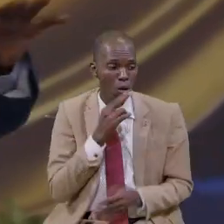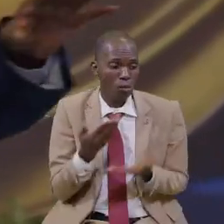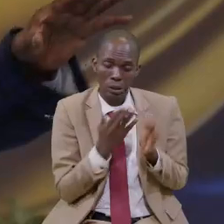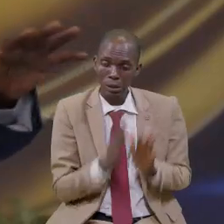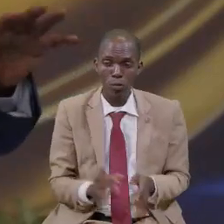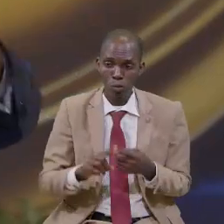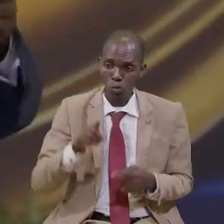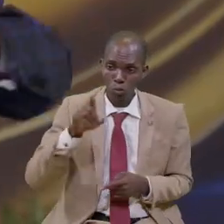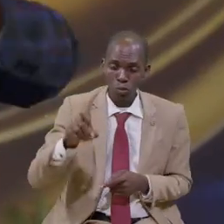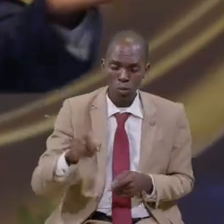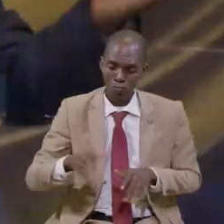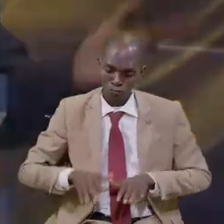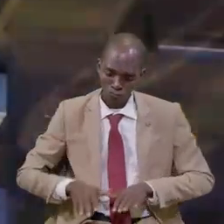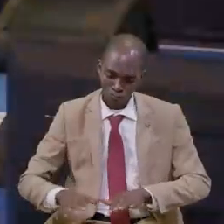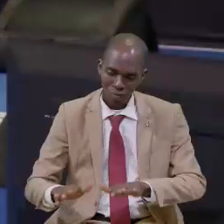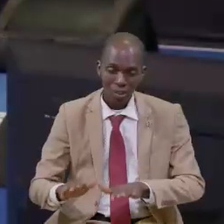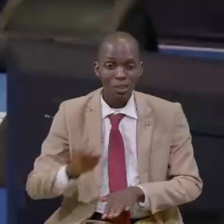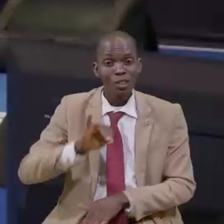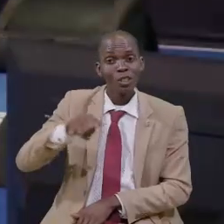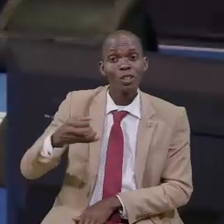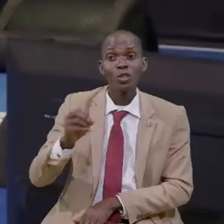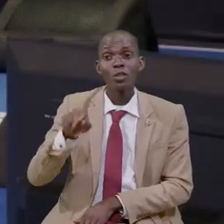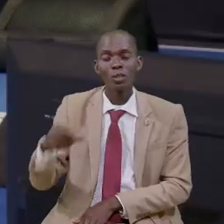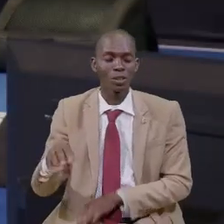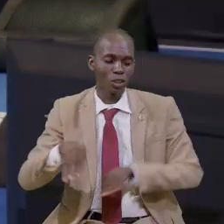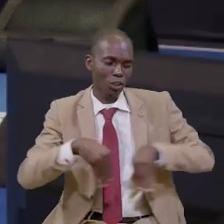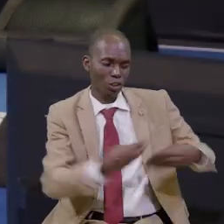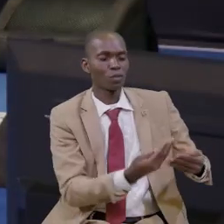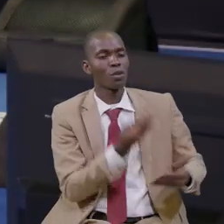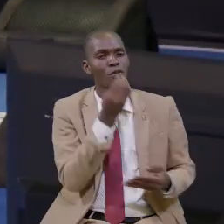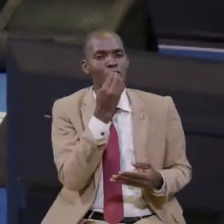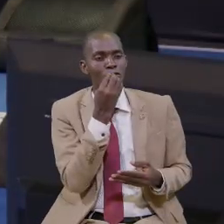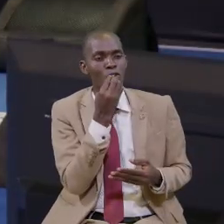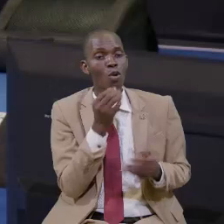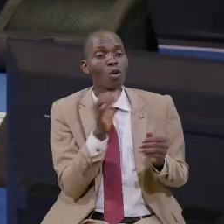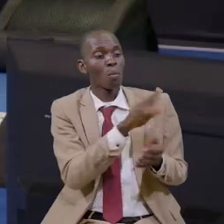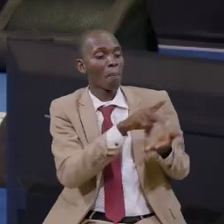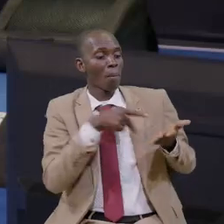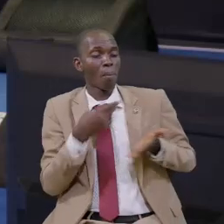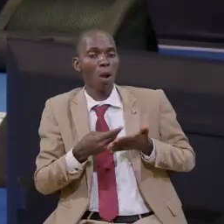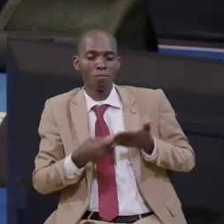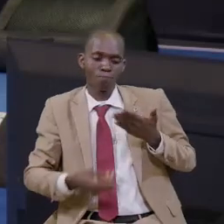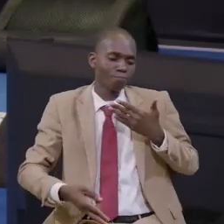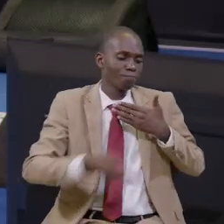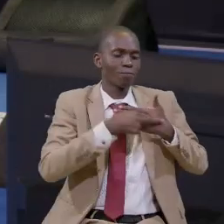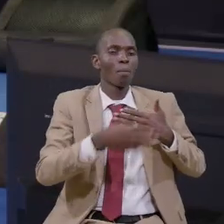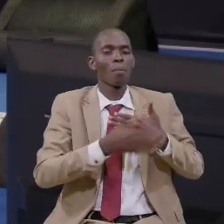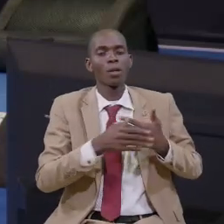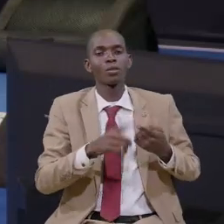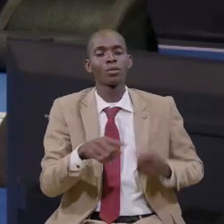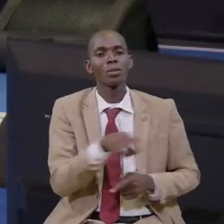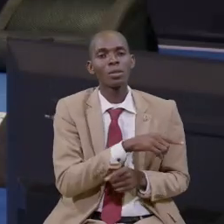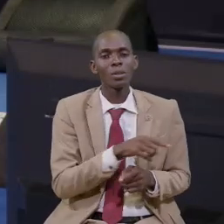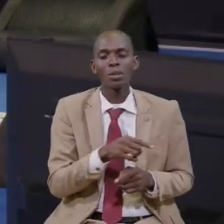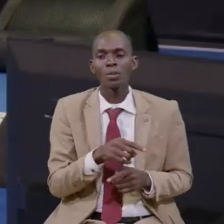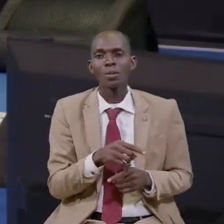gave them food. He returned their money. The dream has been fulfilled. But he kept